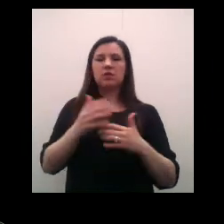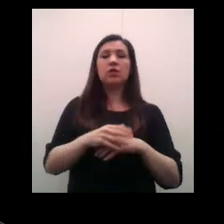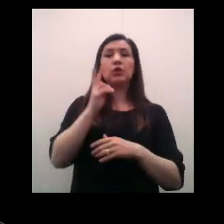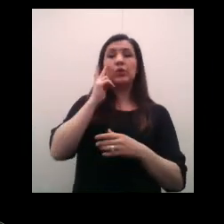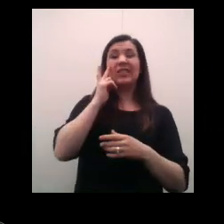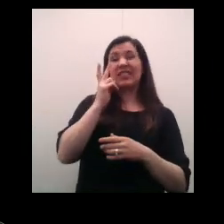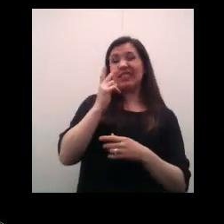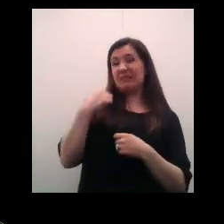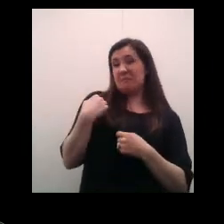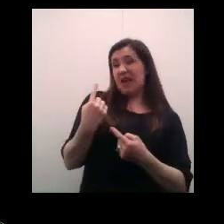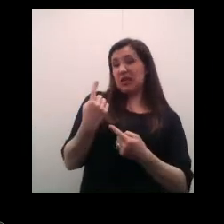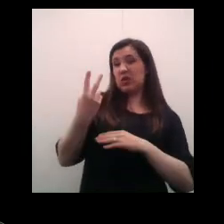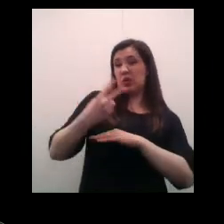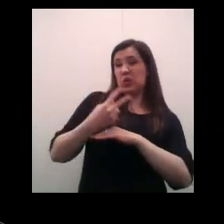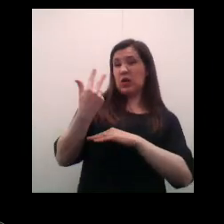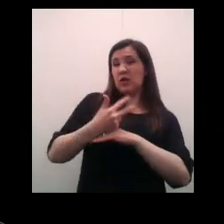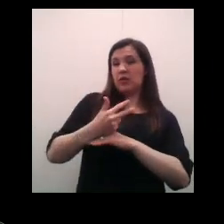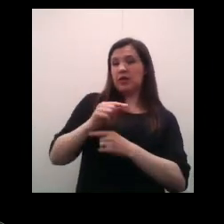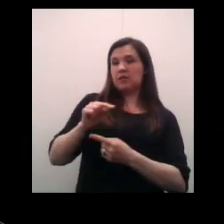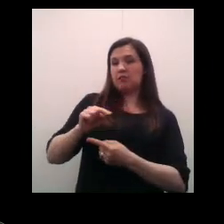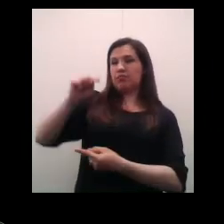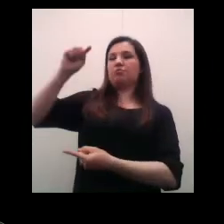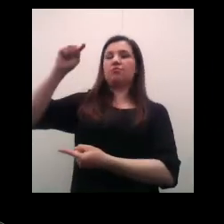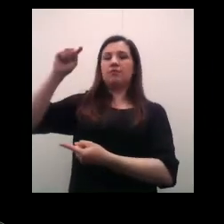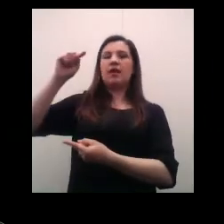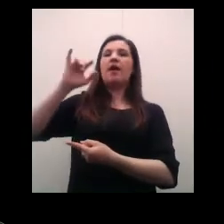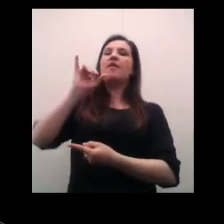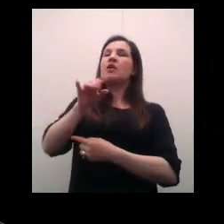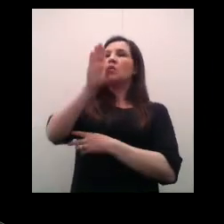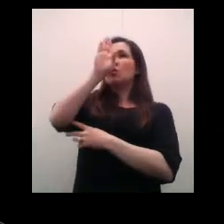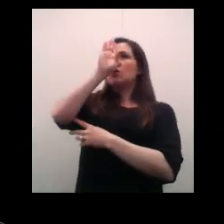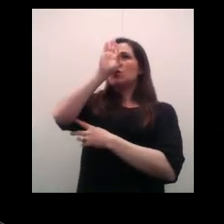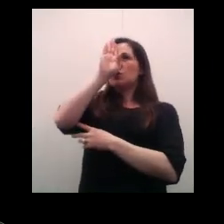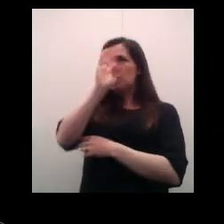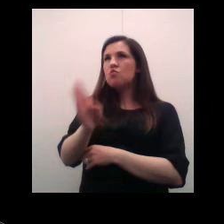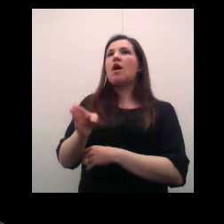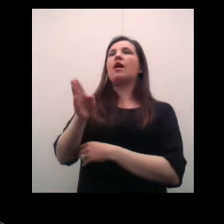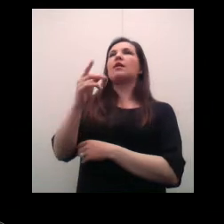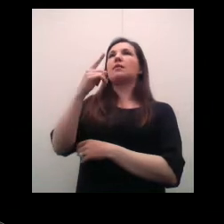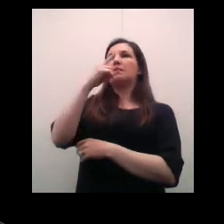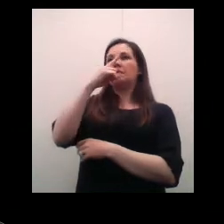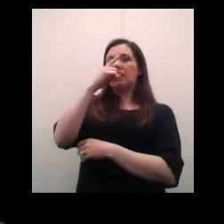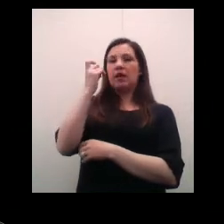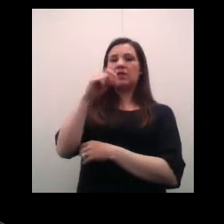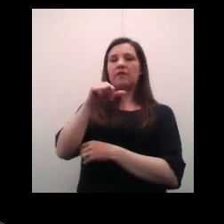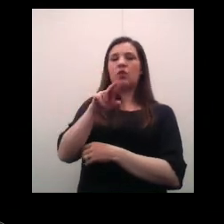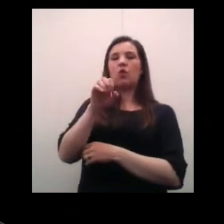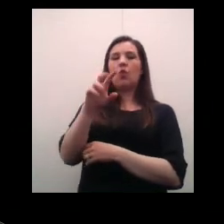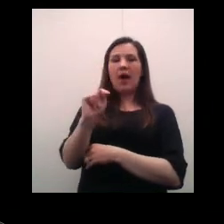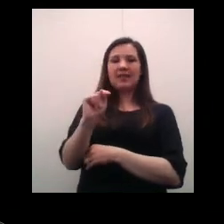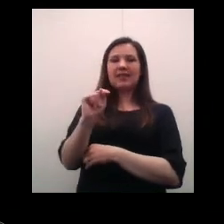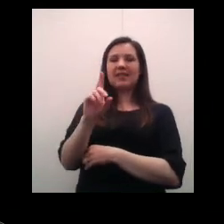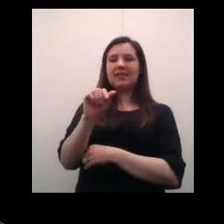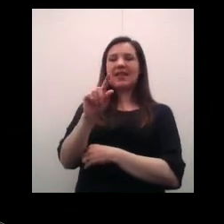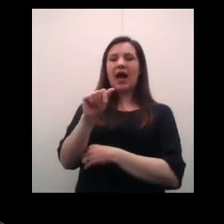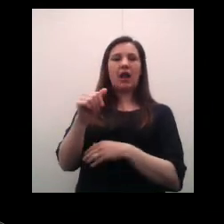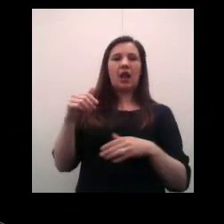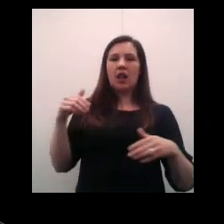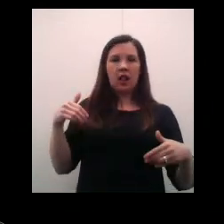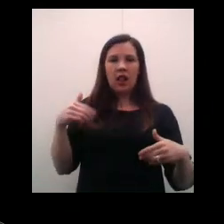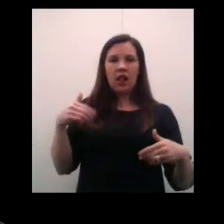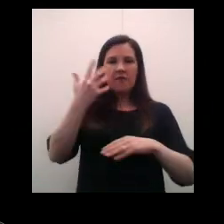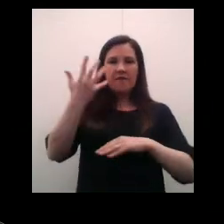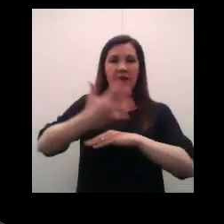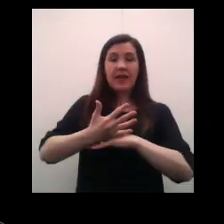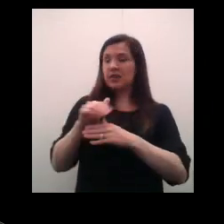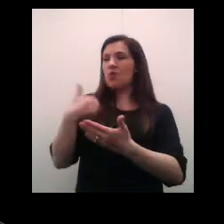growth in the last 2 to 3 days. A lot of that is directly attributable to the Quest data that we did not have for 5 days, all